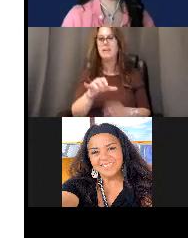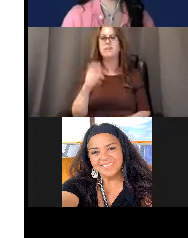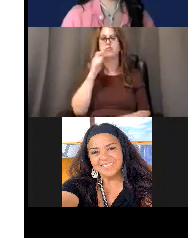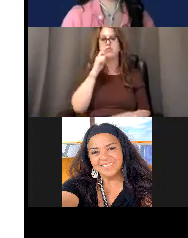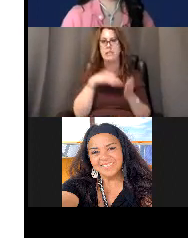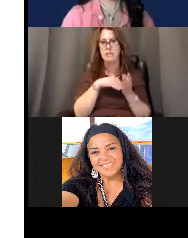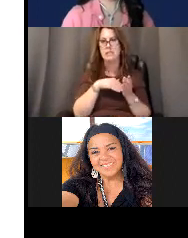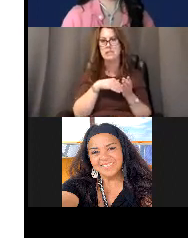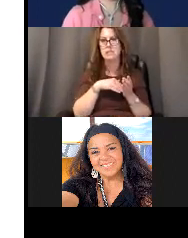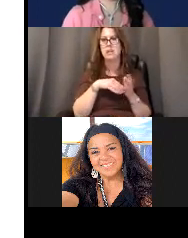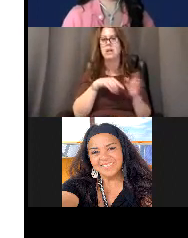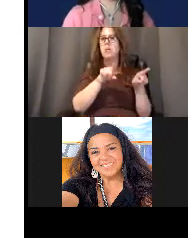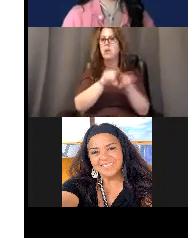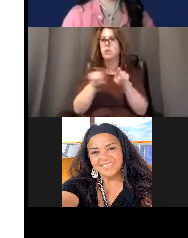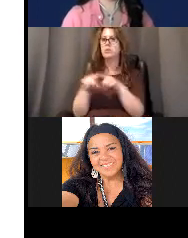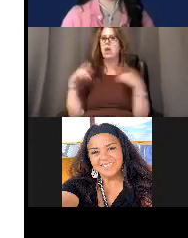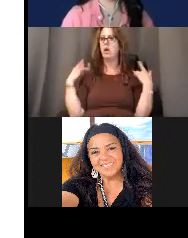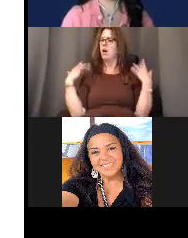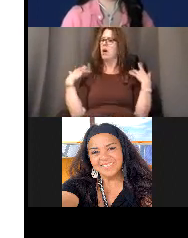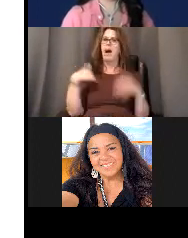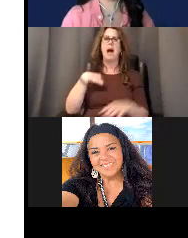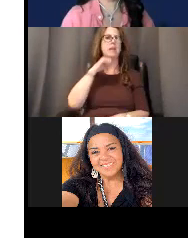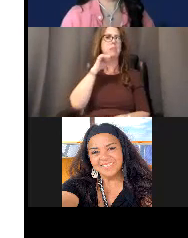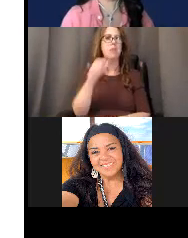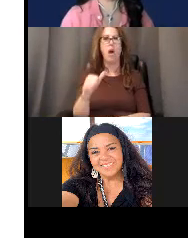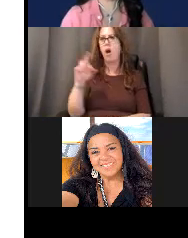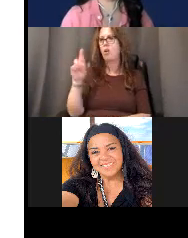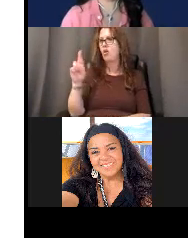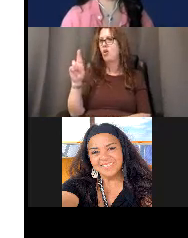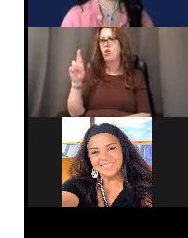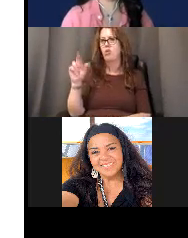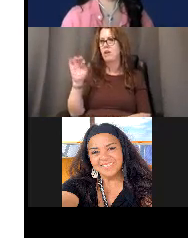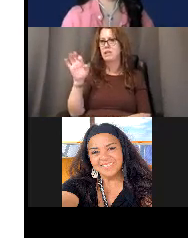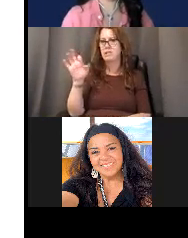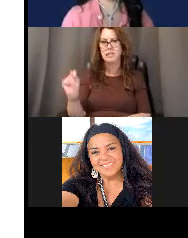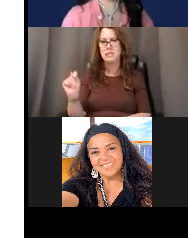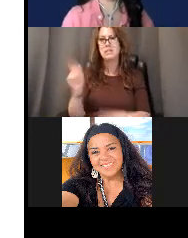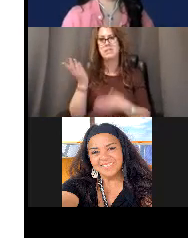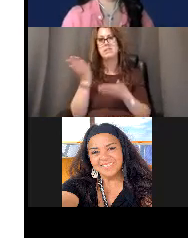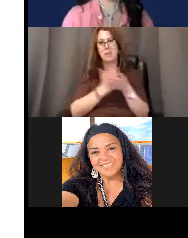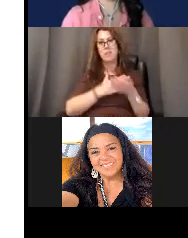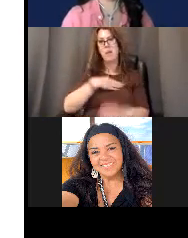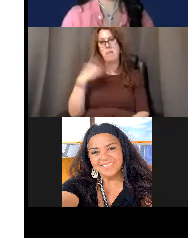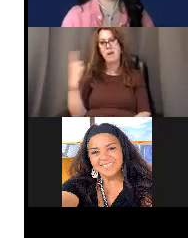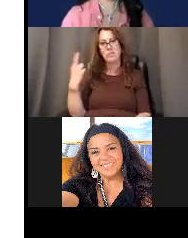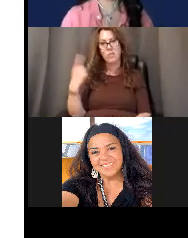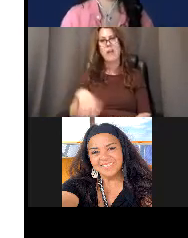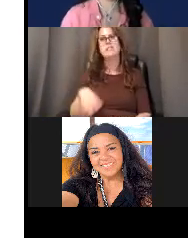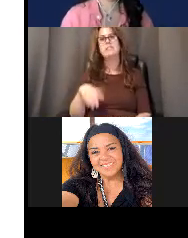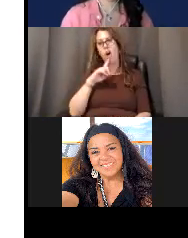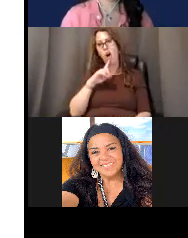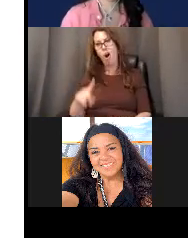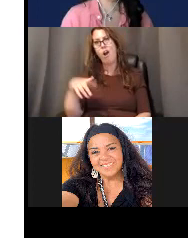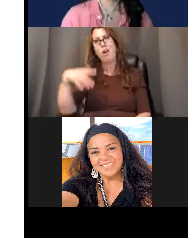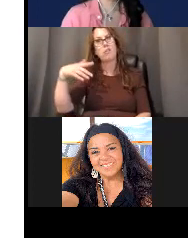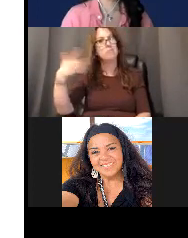say, I'm not racist, I am not that, right? Some of my best friends are, plug in the category of person of color. As we